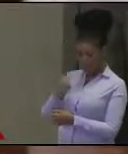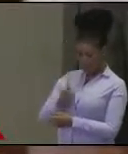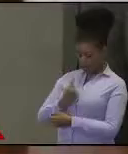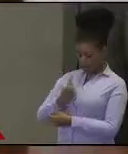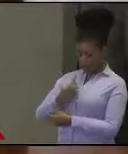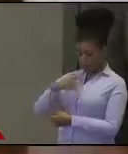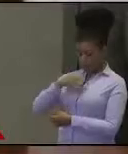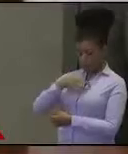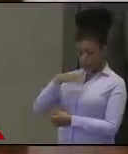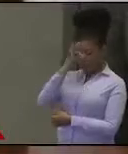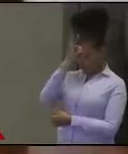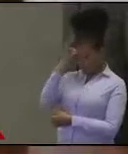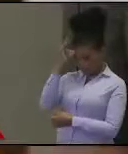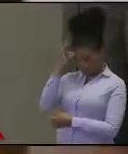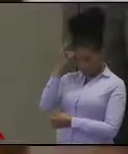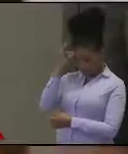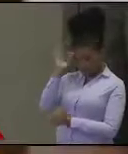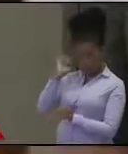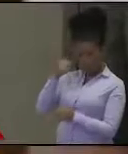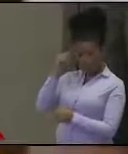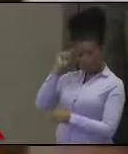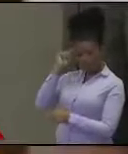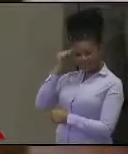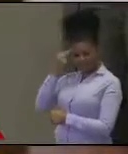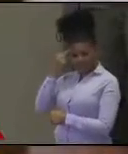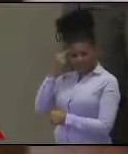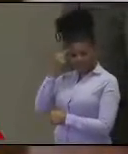wedwa, uke ucinge